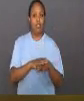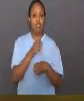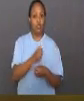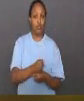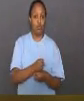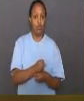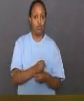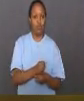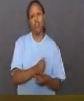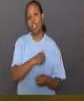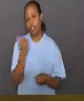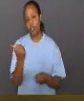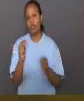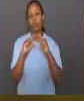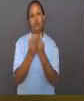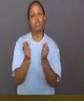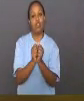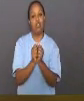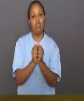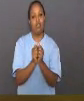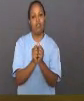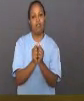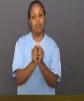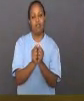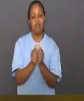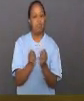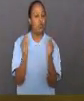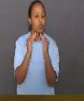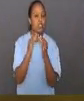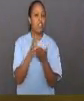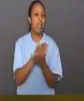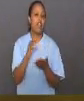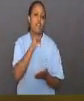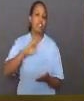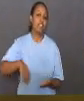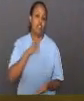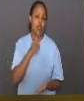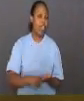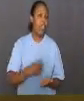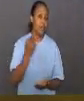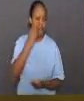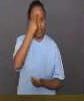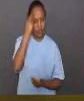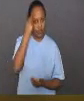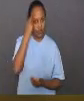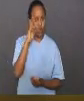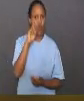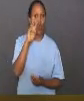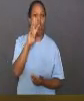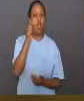are a threat to the ruling power. This was the case with the